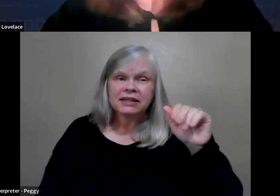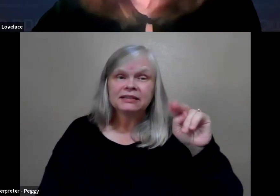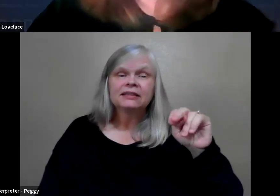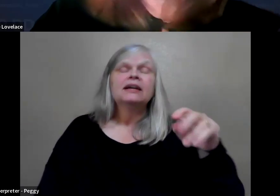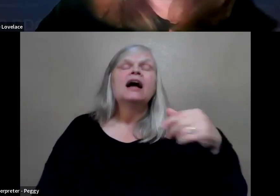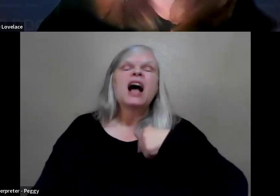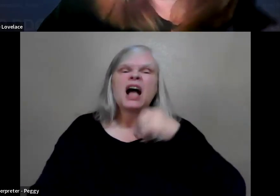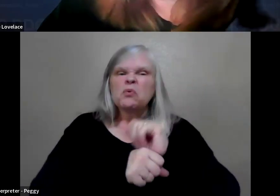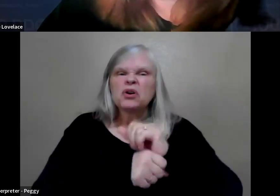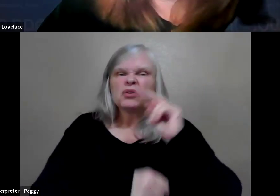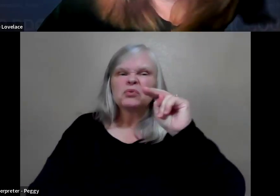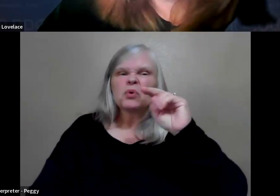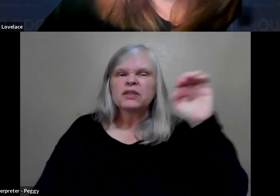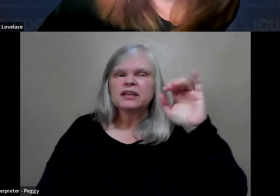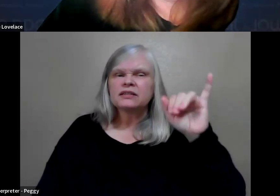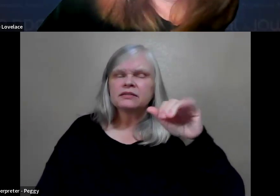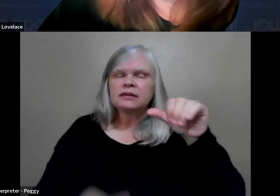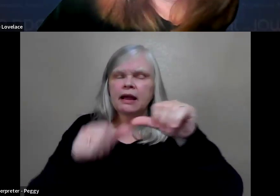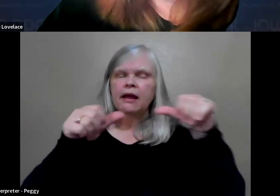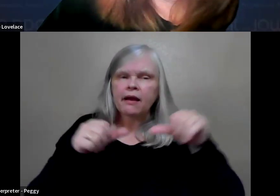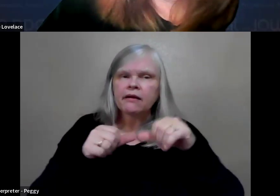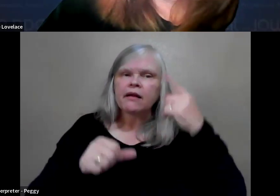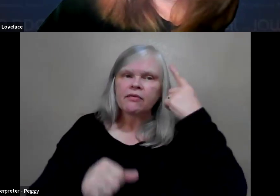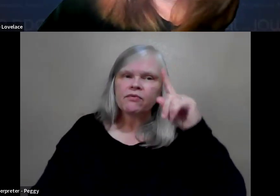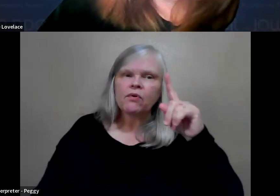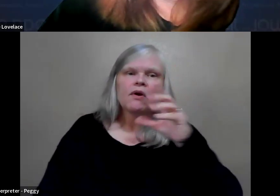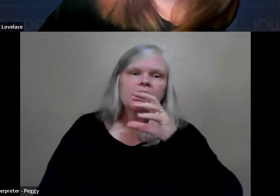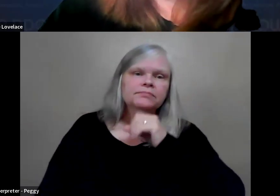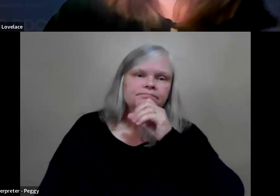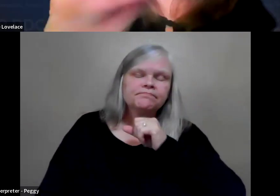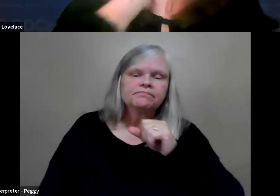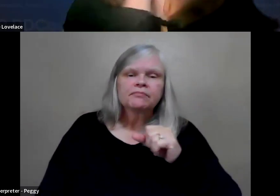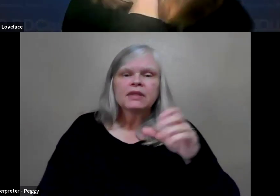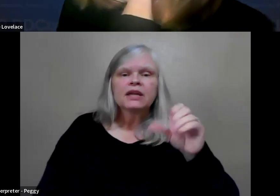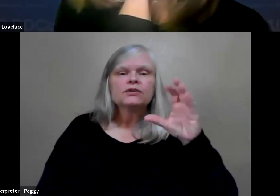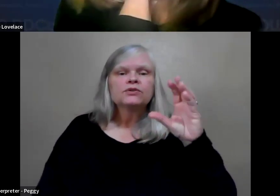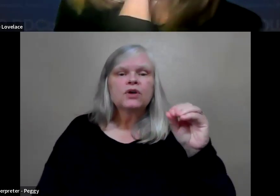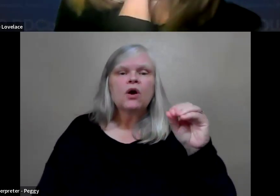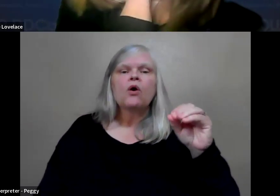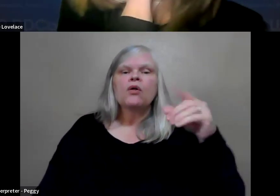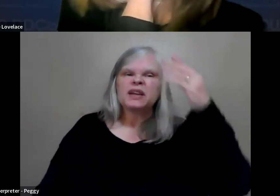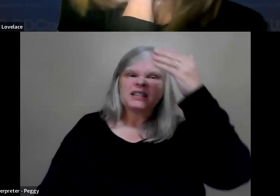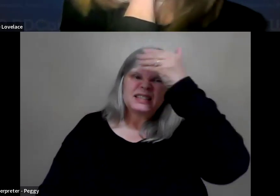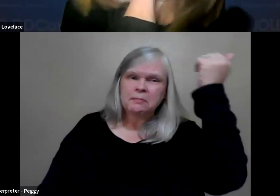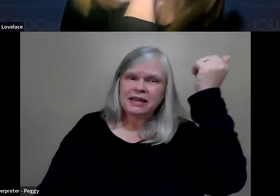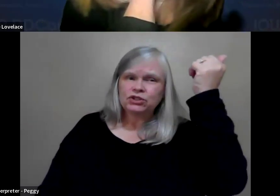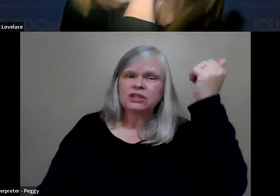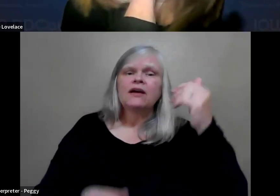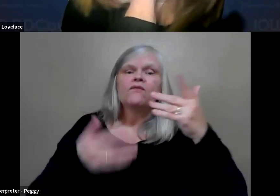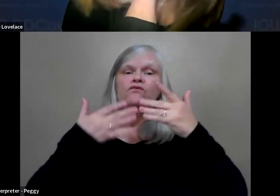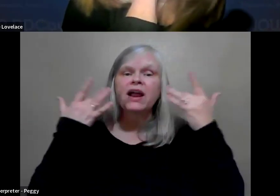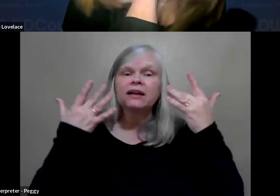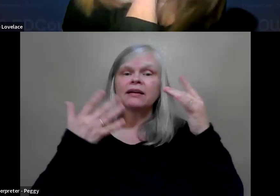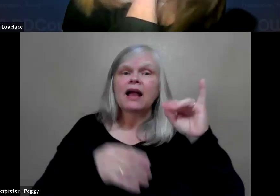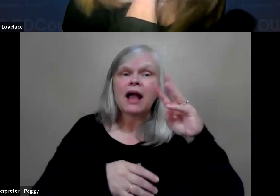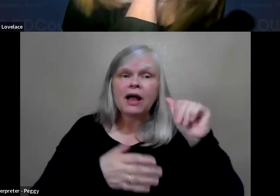Area Agency on Aging on the Dementia Friendly Iowa program. And really, the goal of our program with Dementia Friendly Iowa is